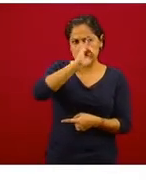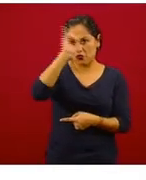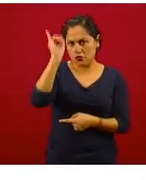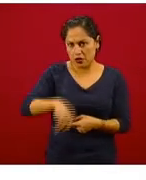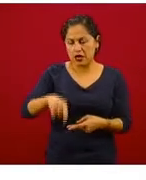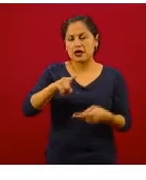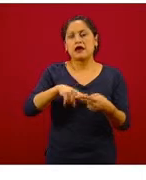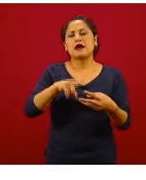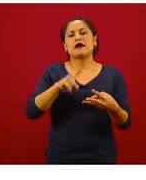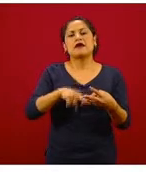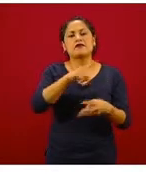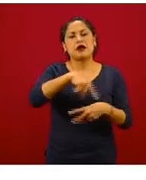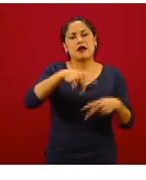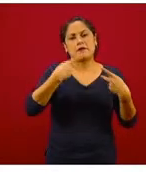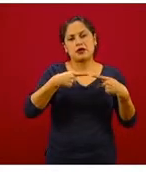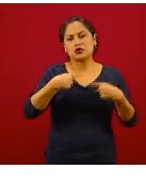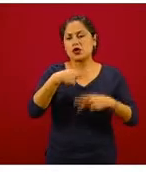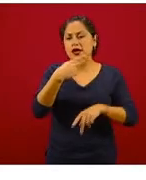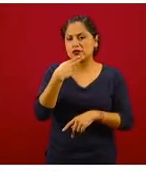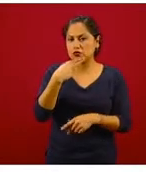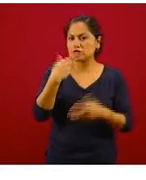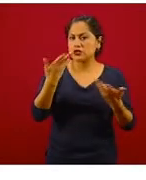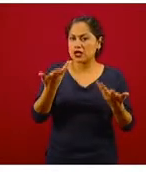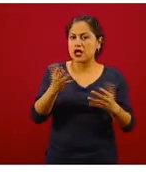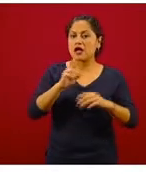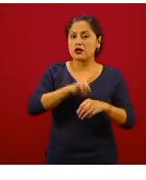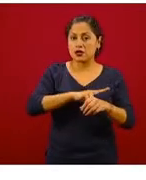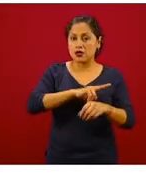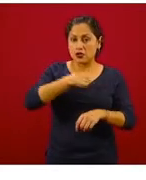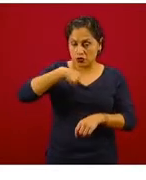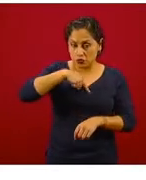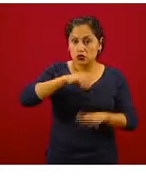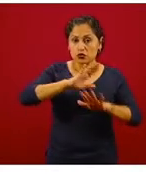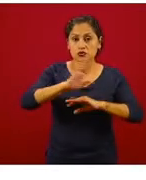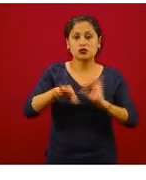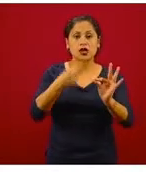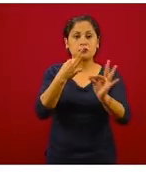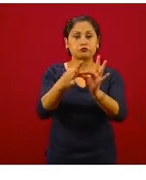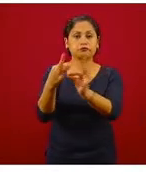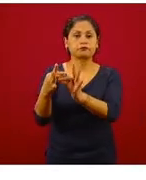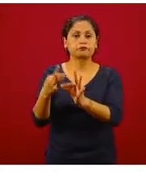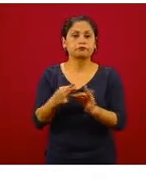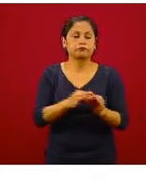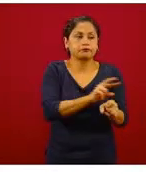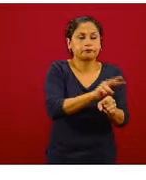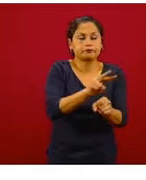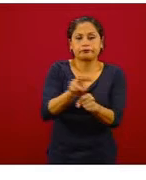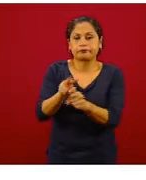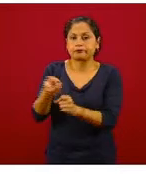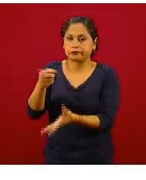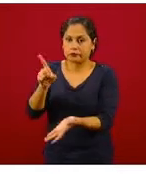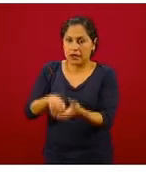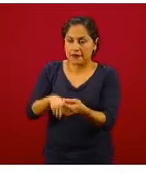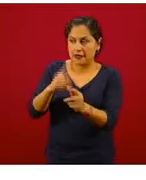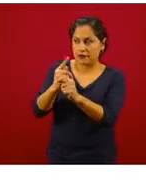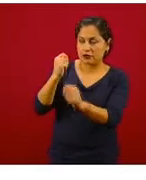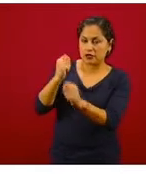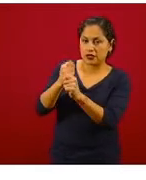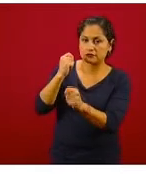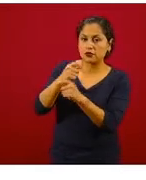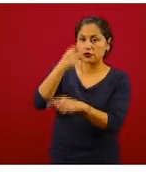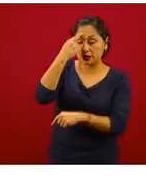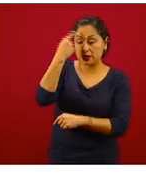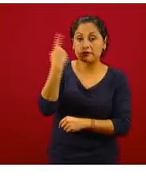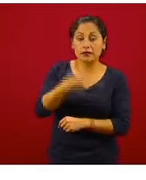also as a company, because they have employers, employees, and users. So we